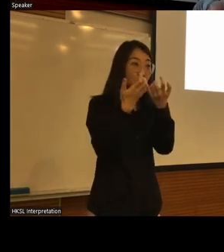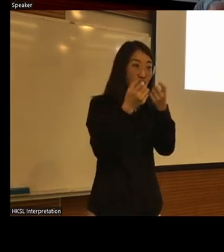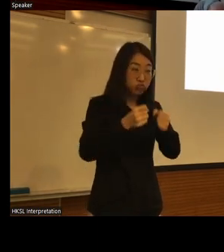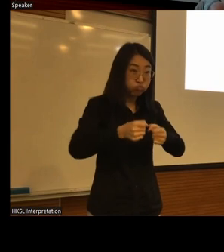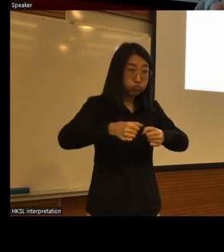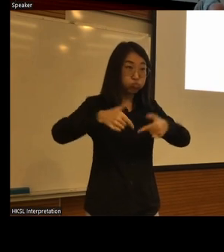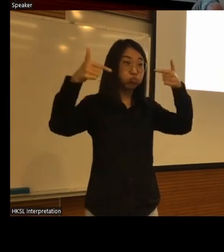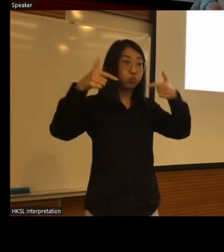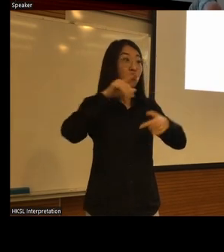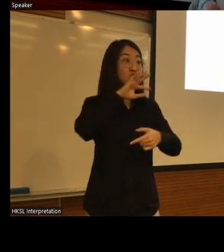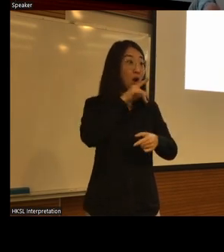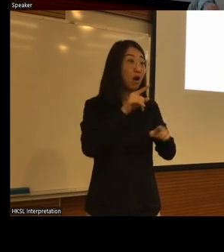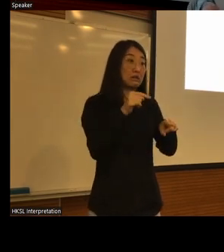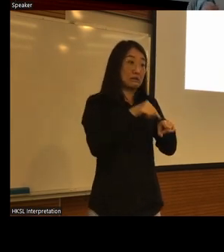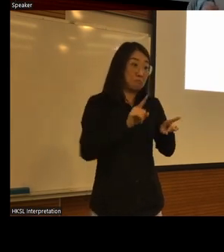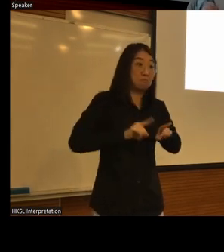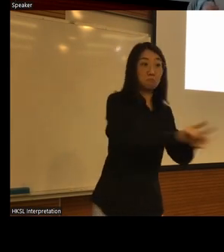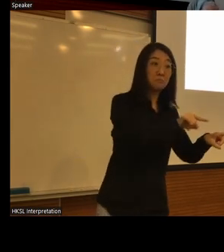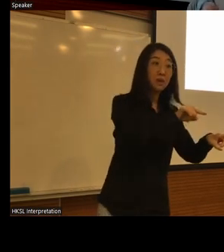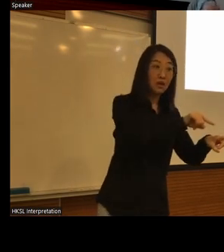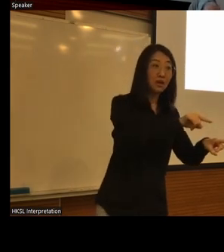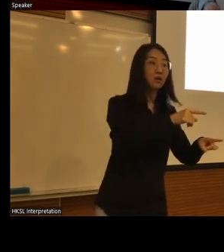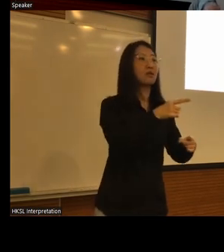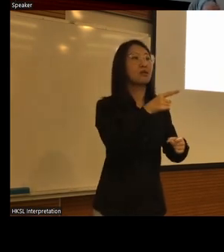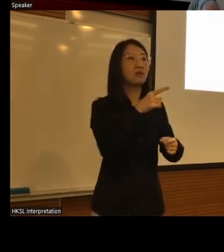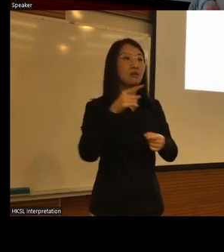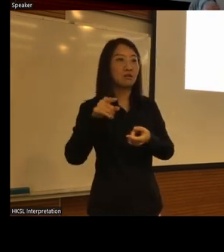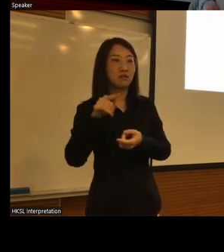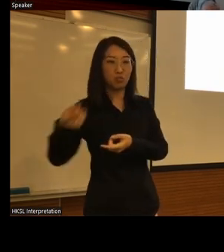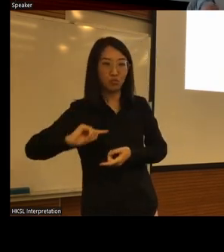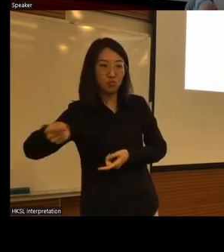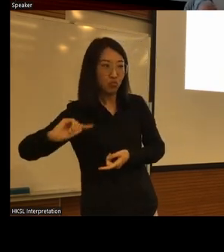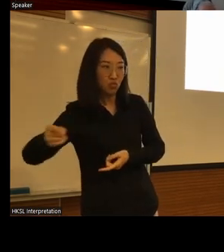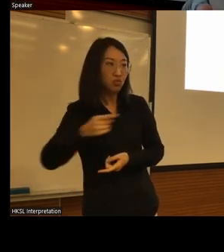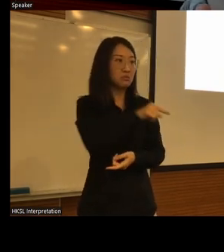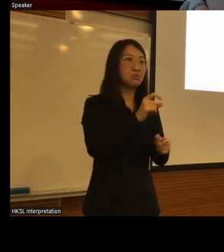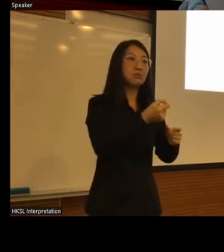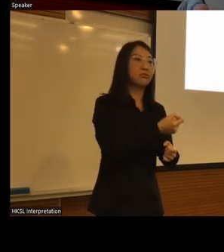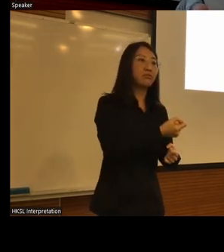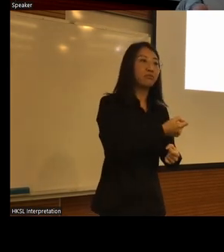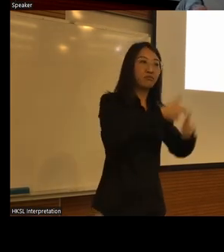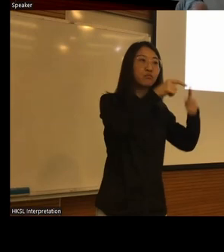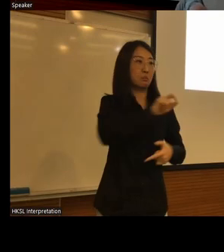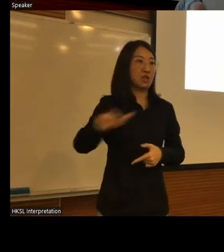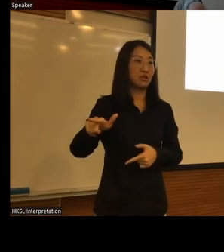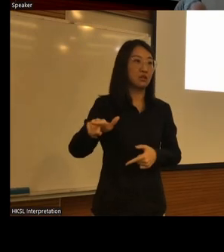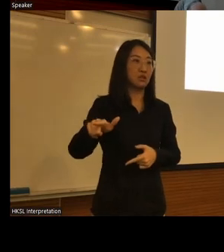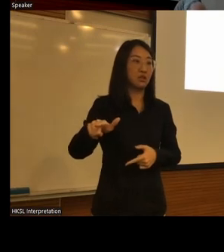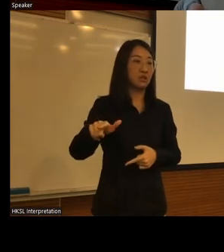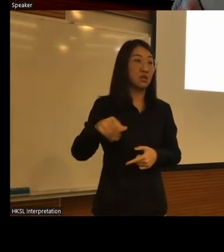move from spontaneous presentations to consecutive to simultaneous. But even in